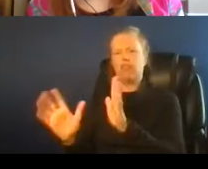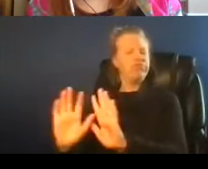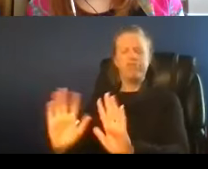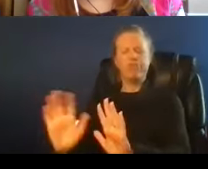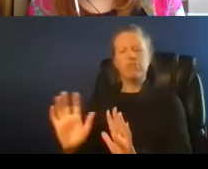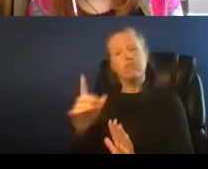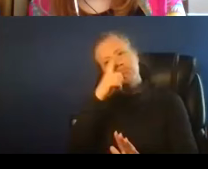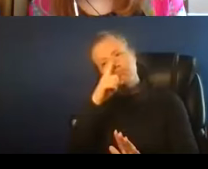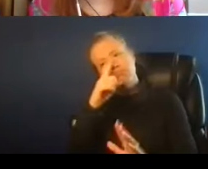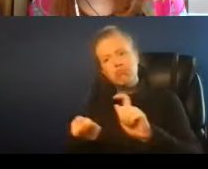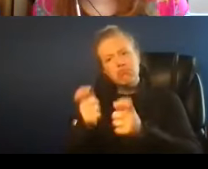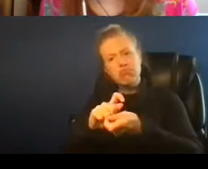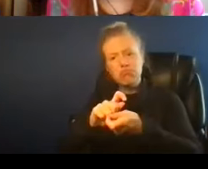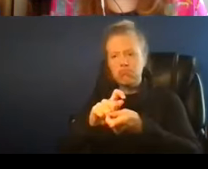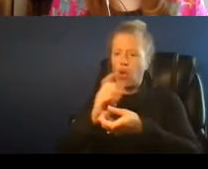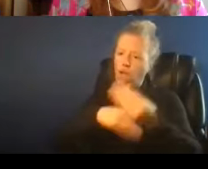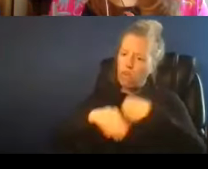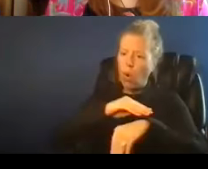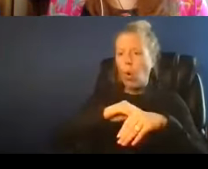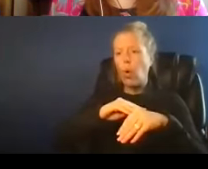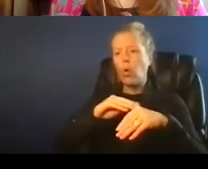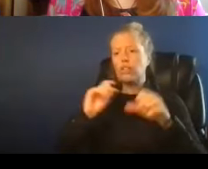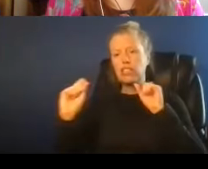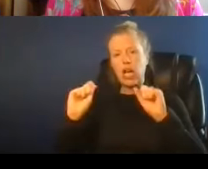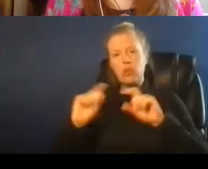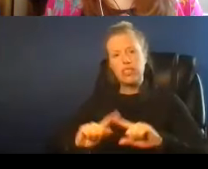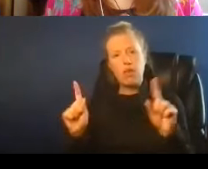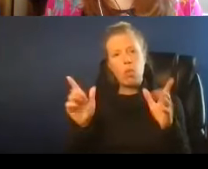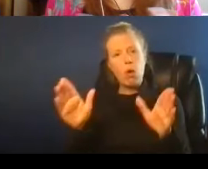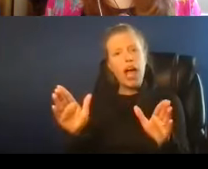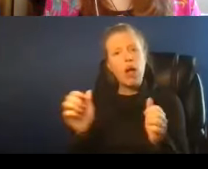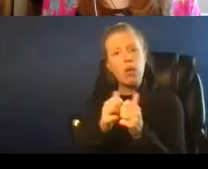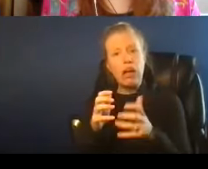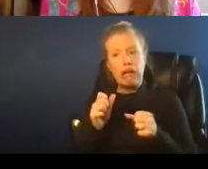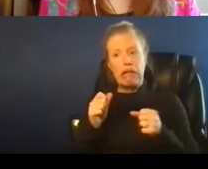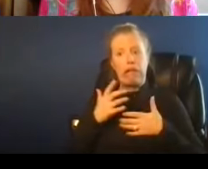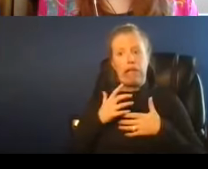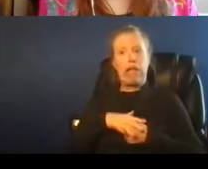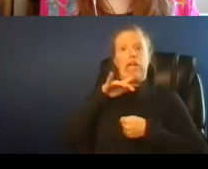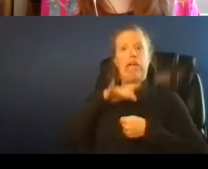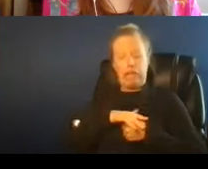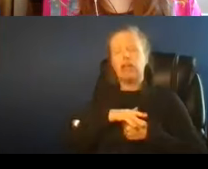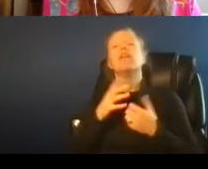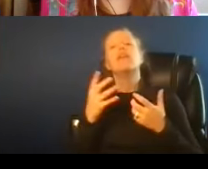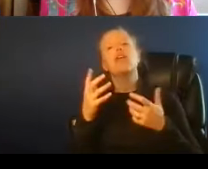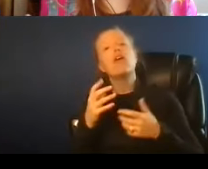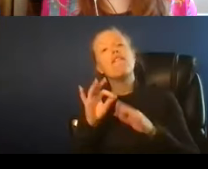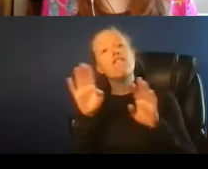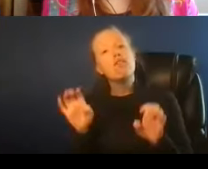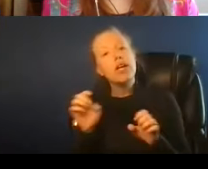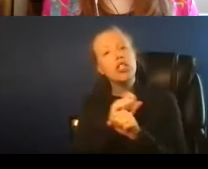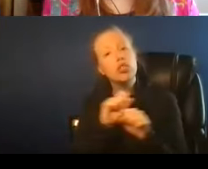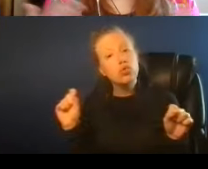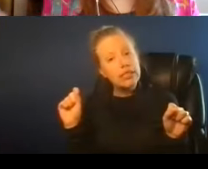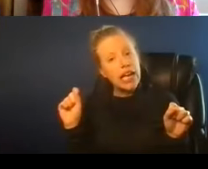can you maybe fold the towels a different way? You are free and safe to share those